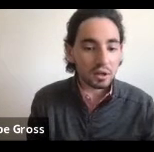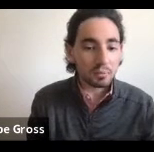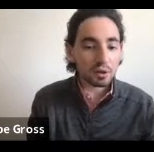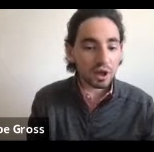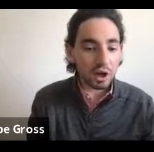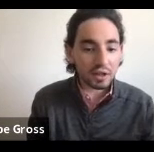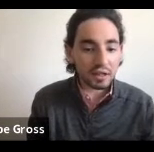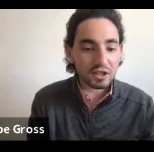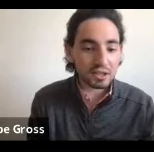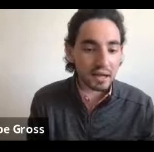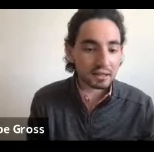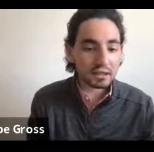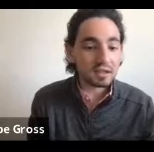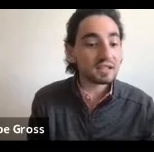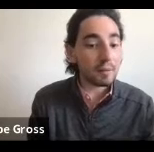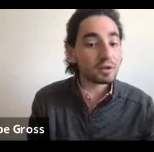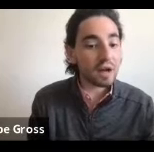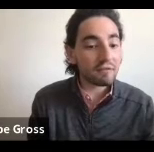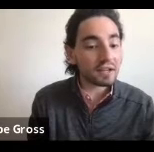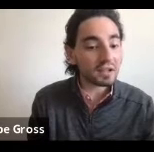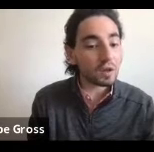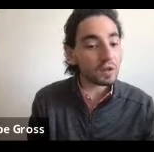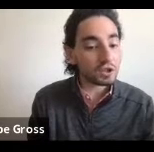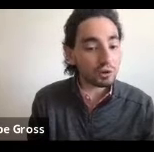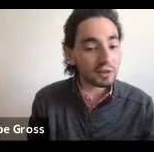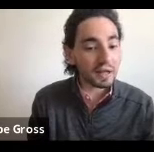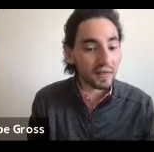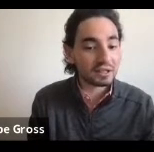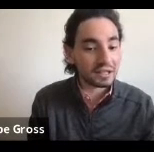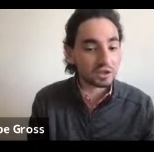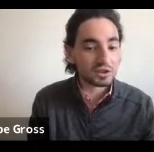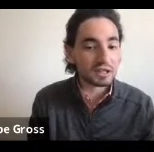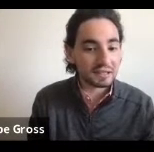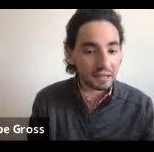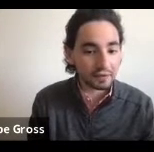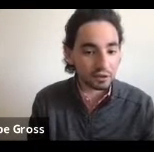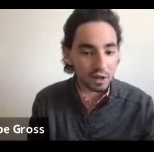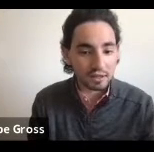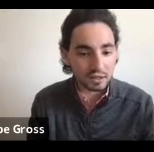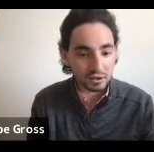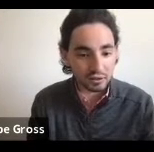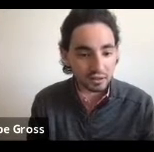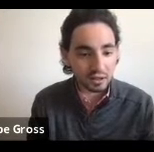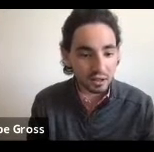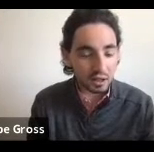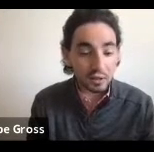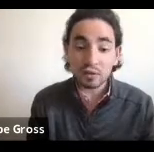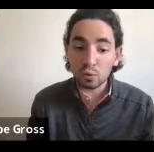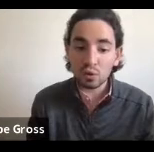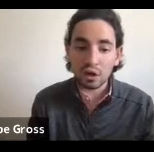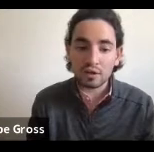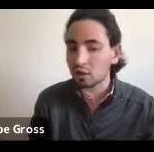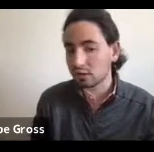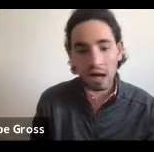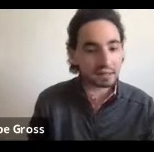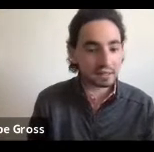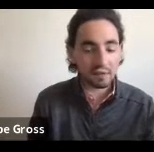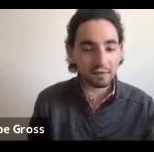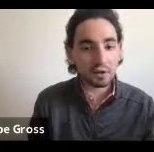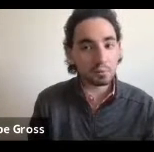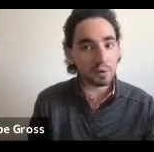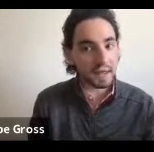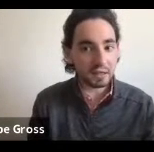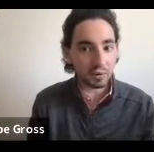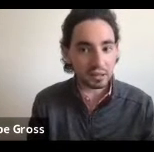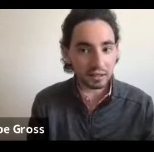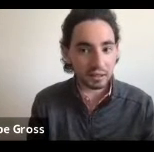The school guards, Bernard and Jeanette, stop traffic so the children and their teachers can safely cross the street. The school guards